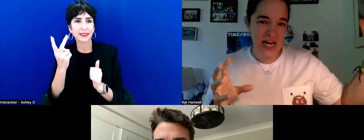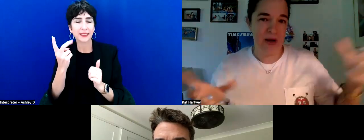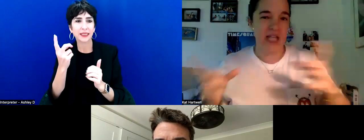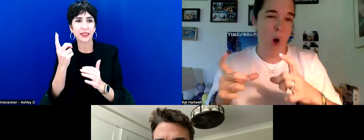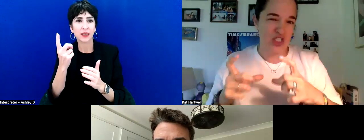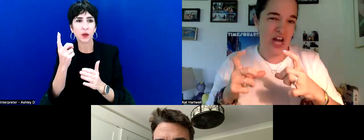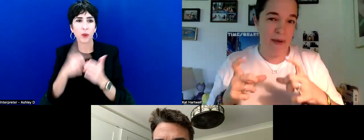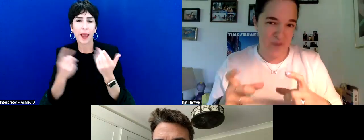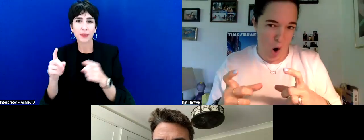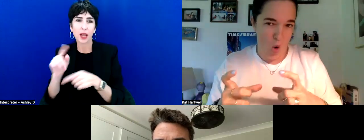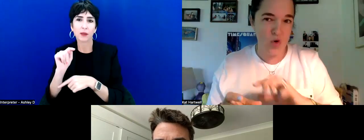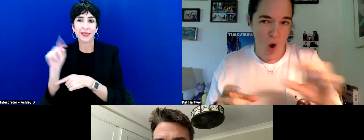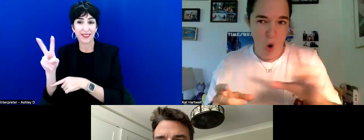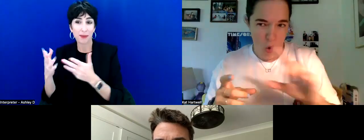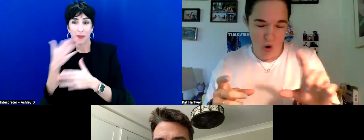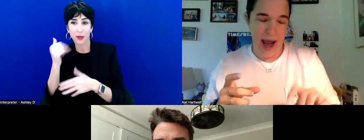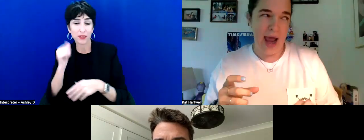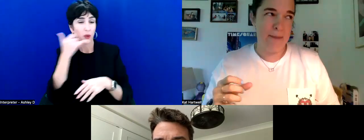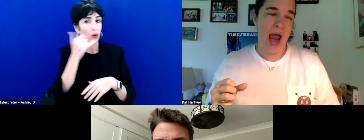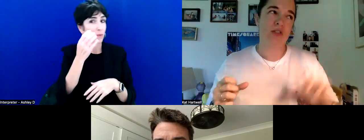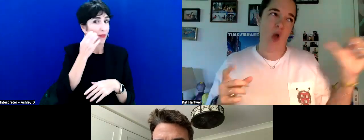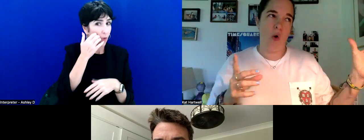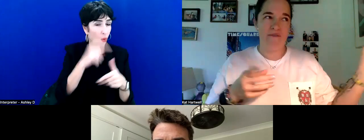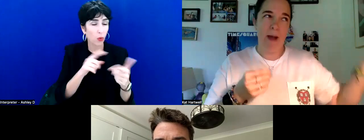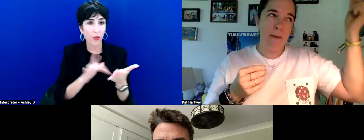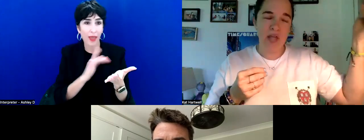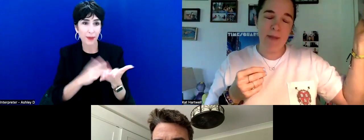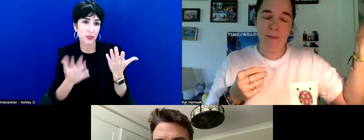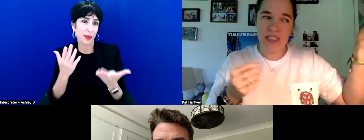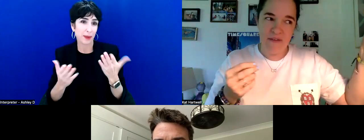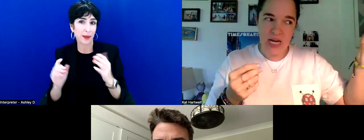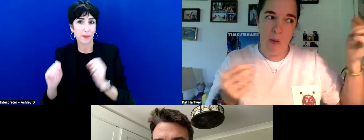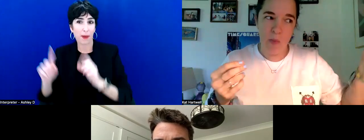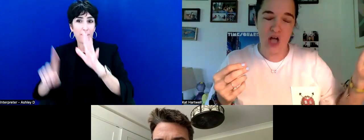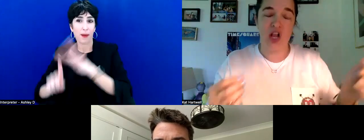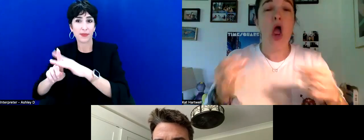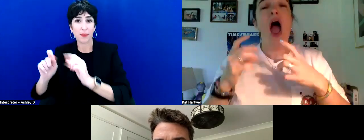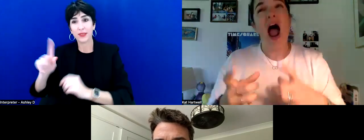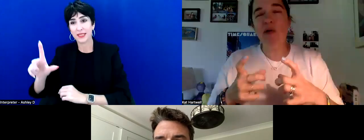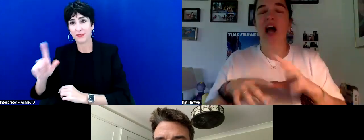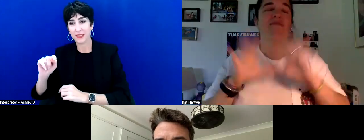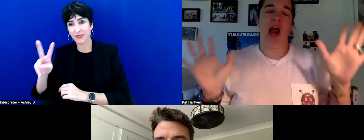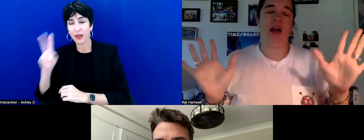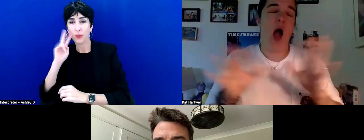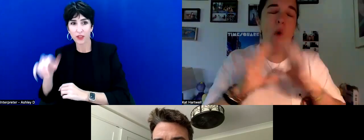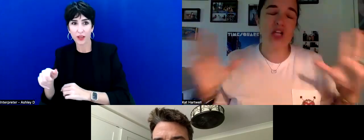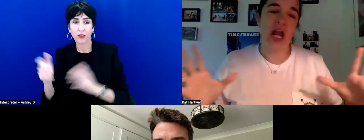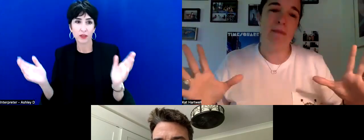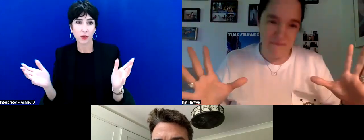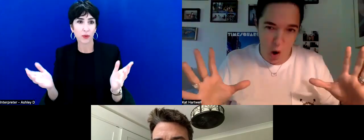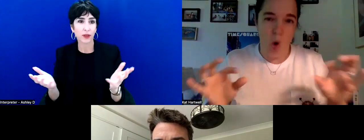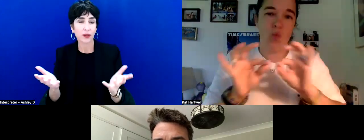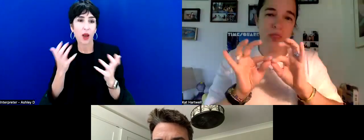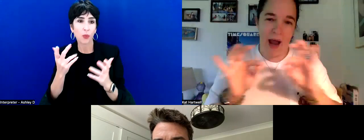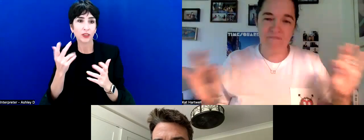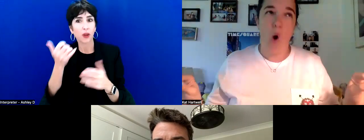my TV because I watch it on my phone or my iPad. So if it pops up on my TV, I'll be watching. I was like, man, I watch it on